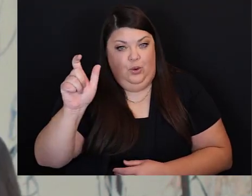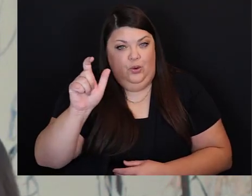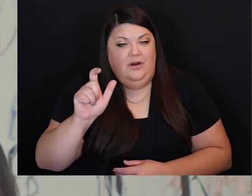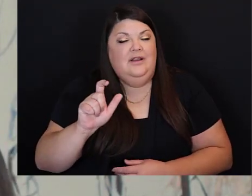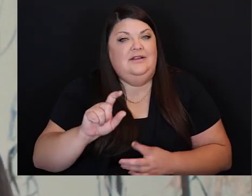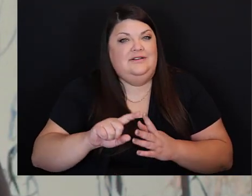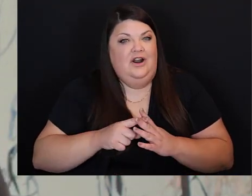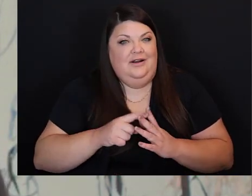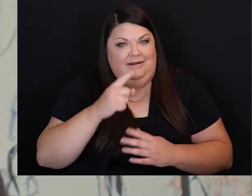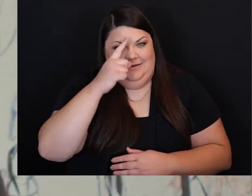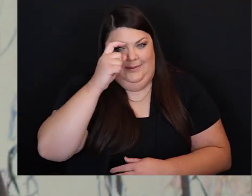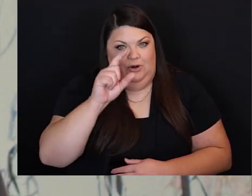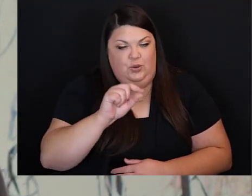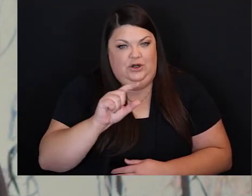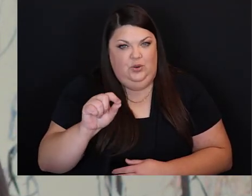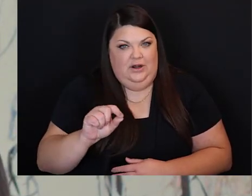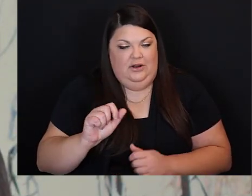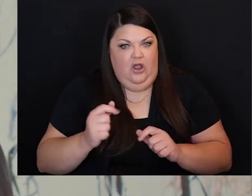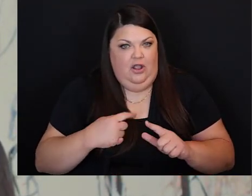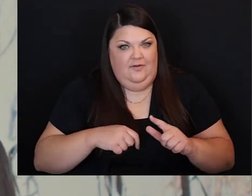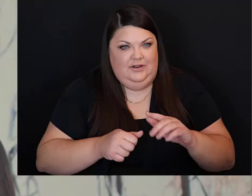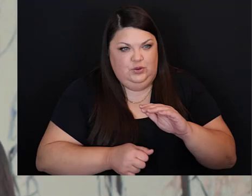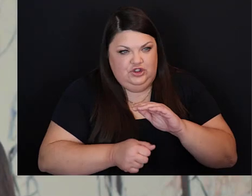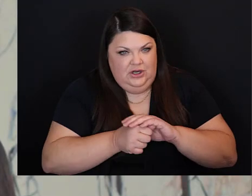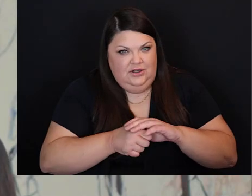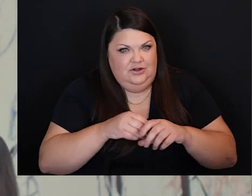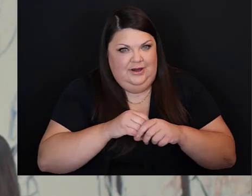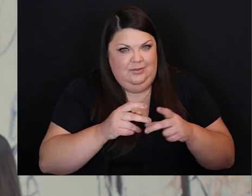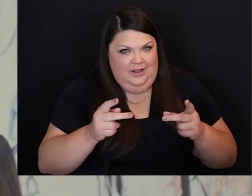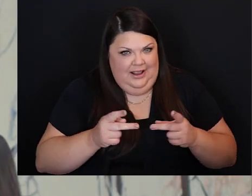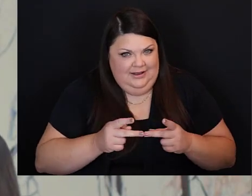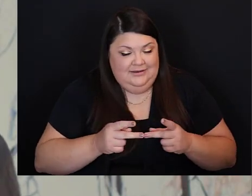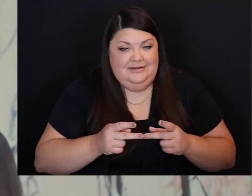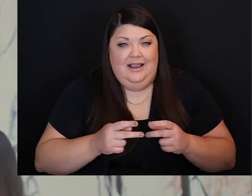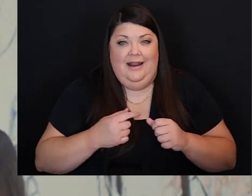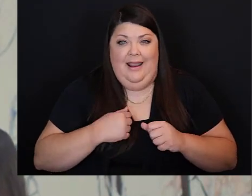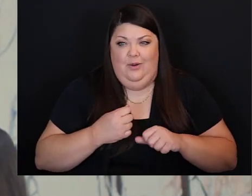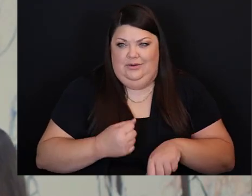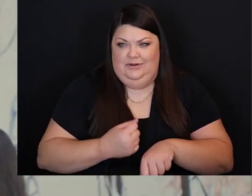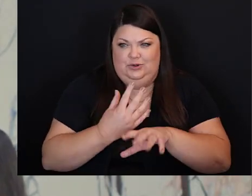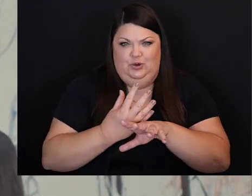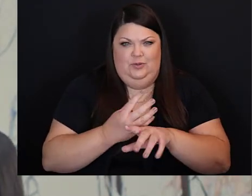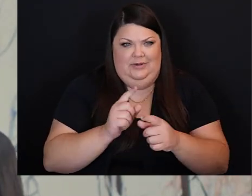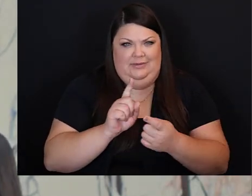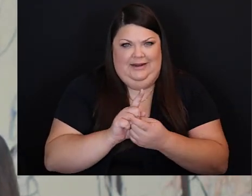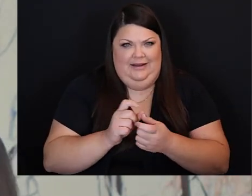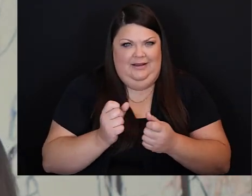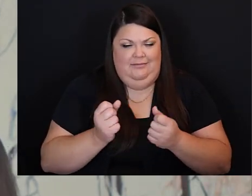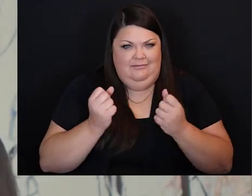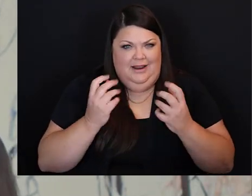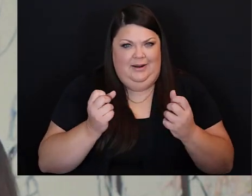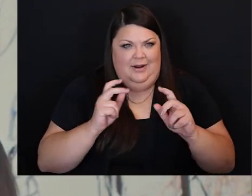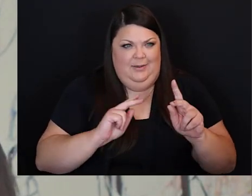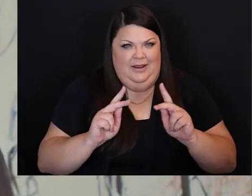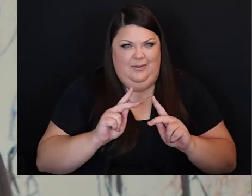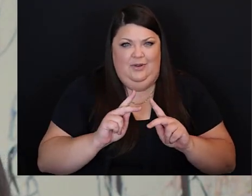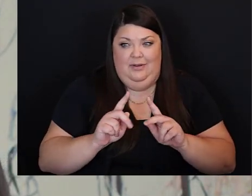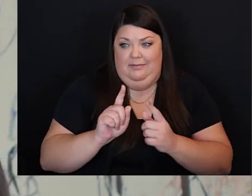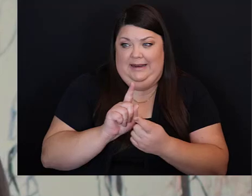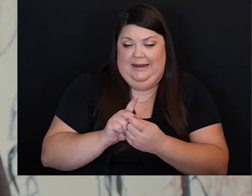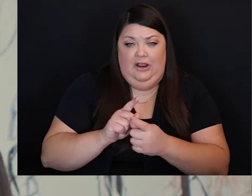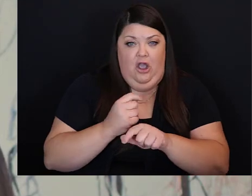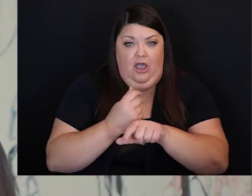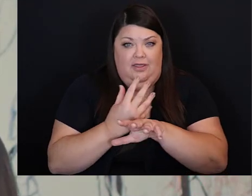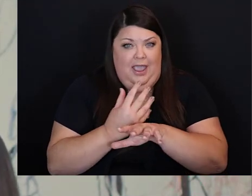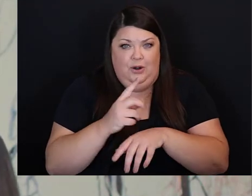2020 when we were all sheltering in place, and I was doing a lot of meetings with people over Zoom, meeting people online because